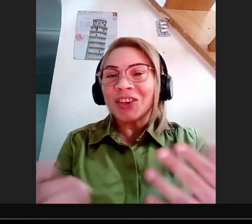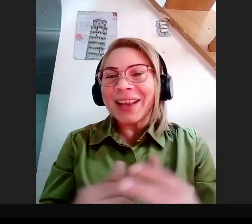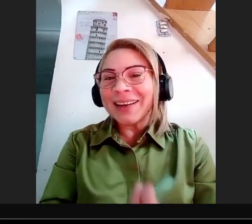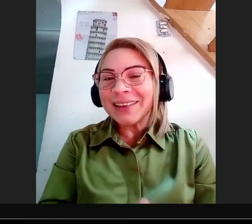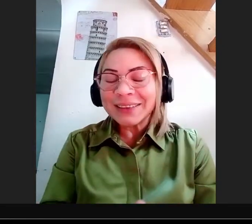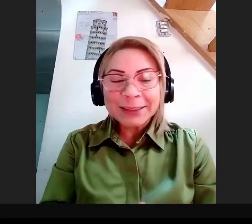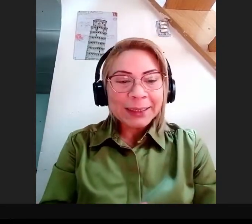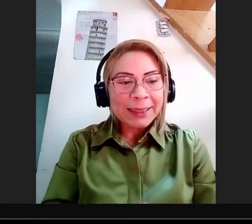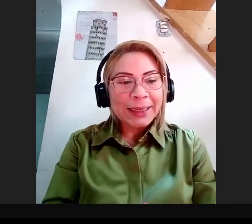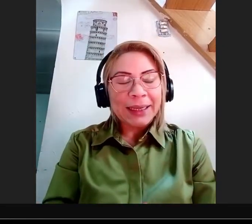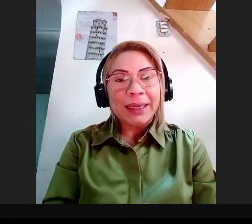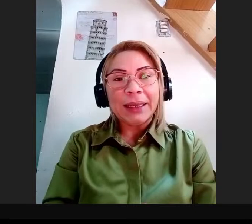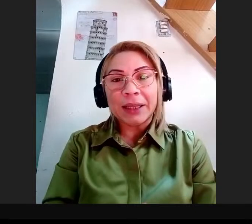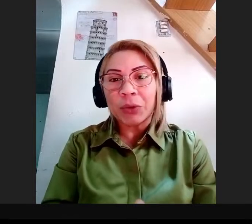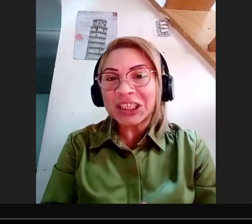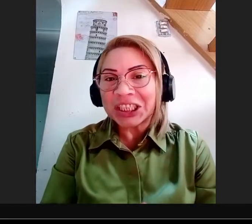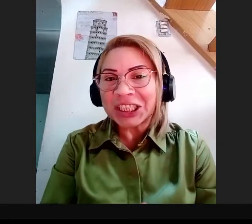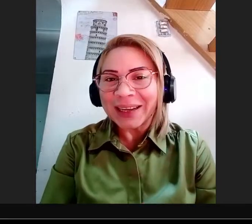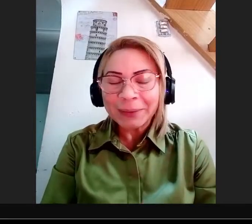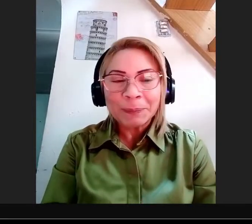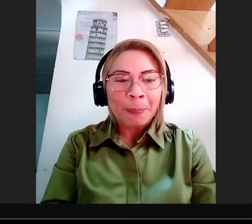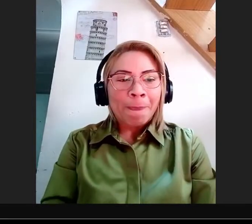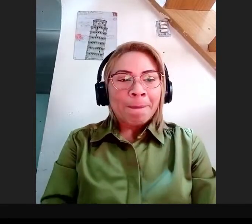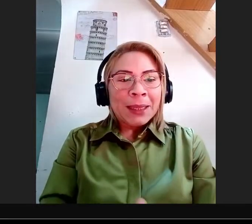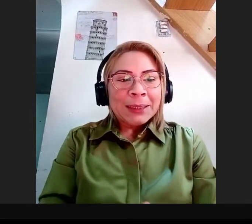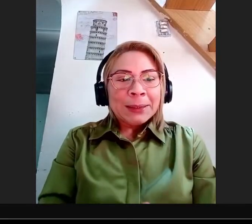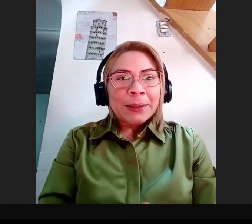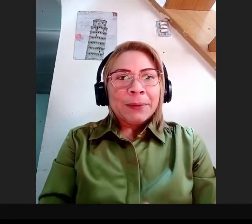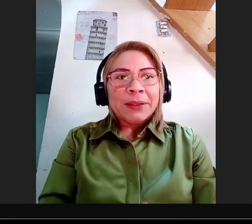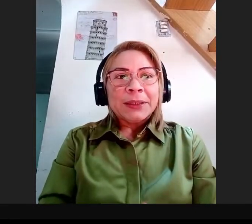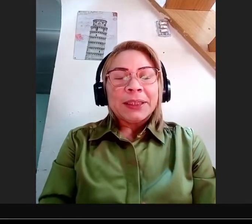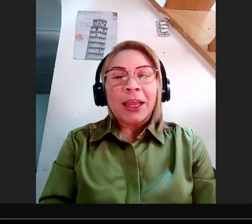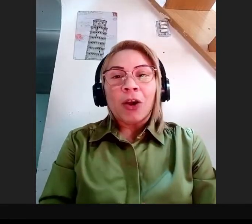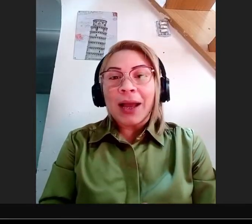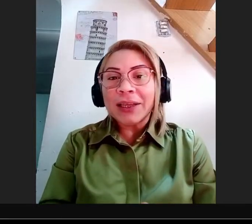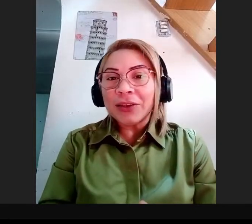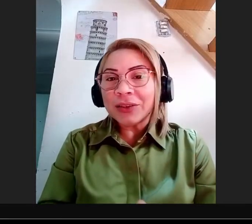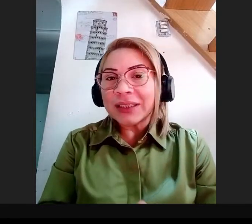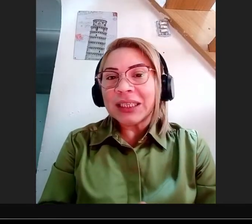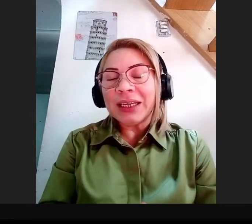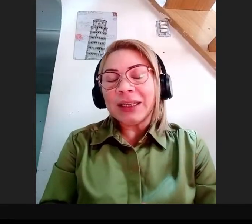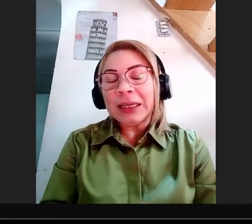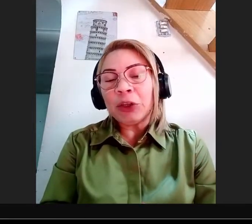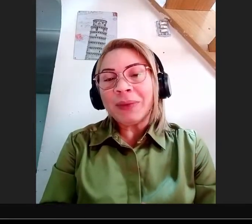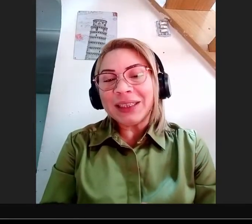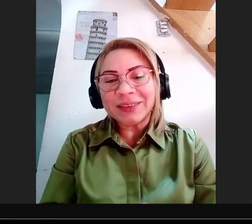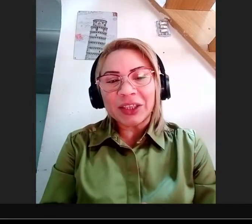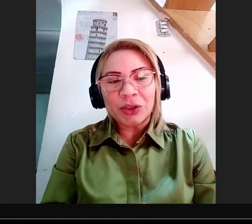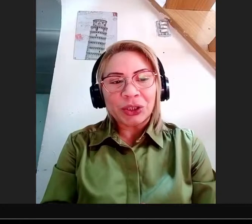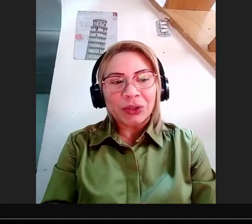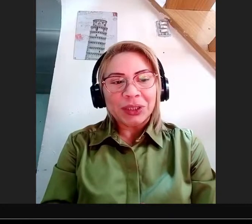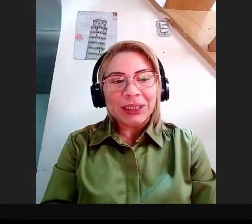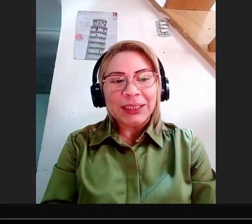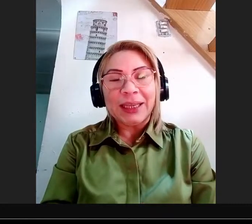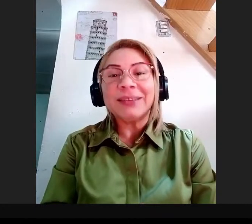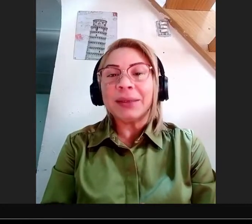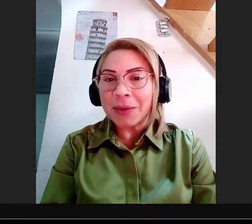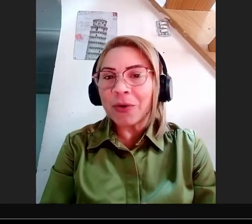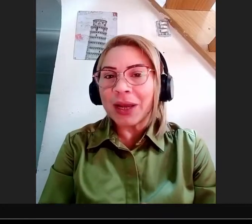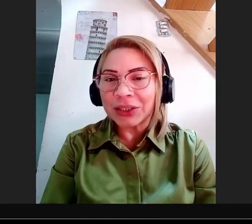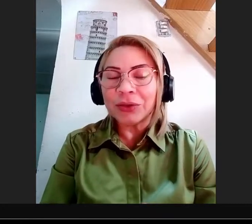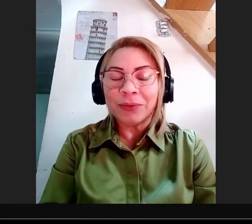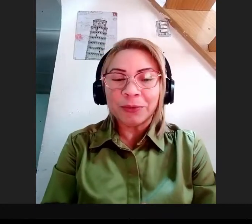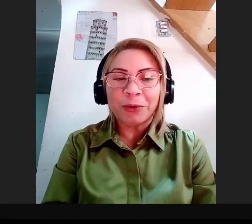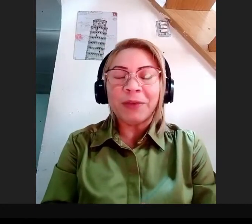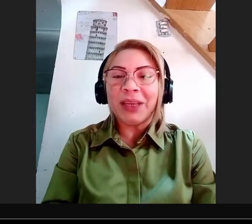Soy venezolana, radico en Chile, tengo años en Chile desde el 2018 y ese